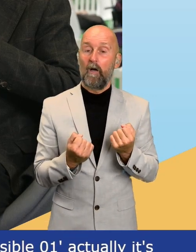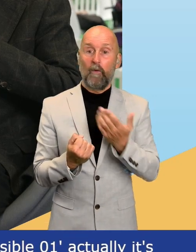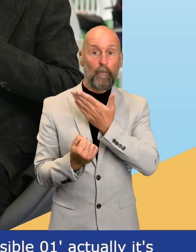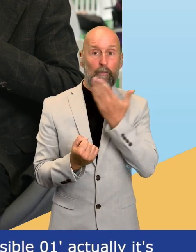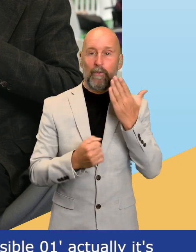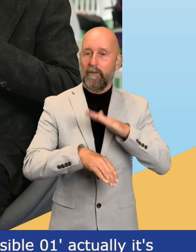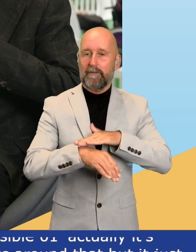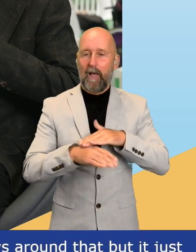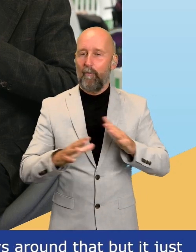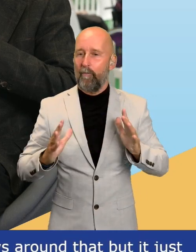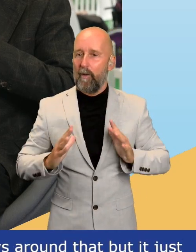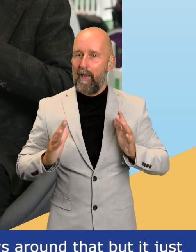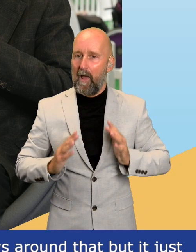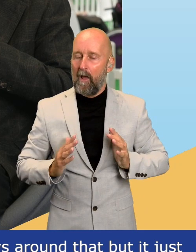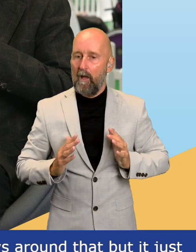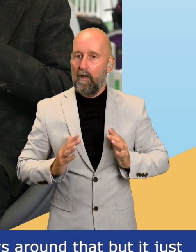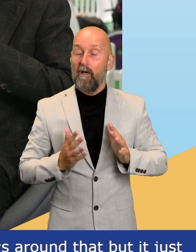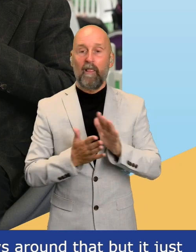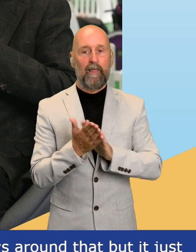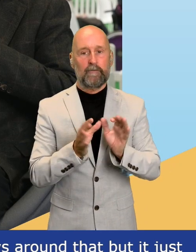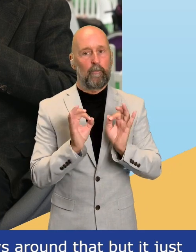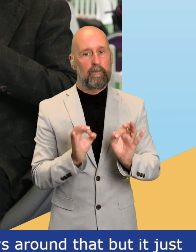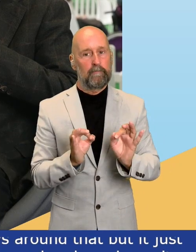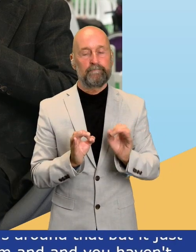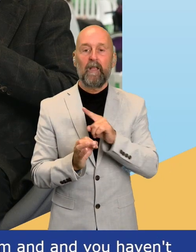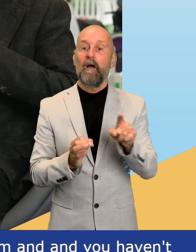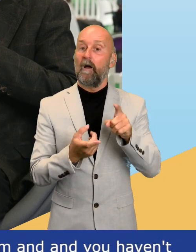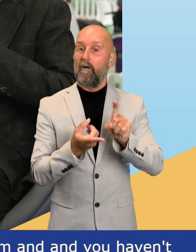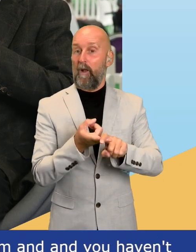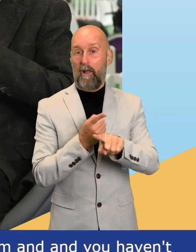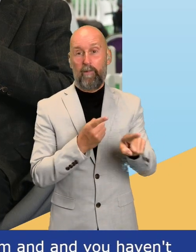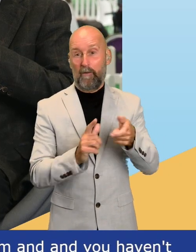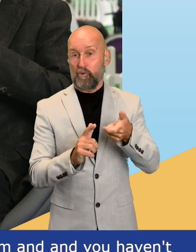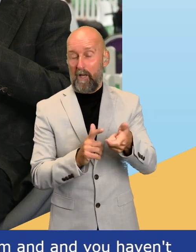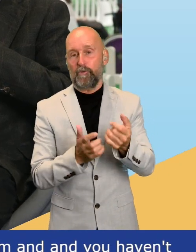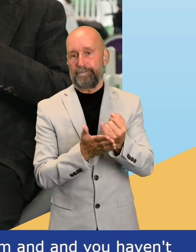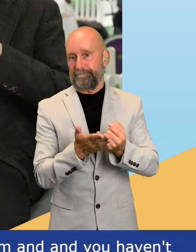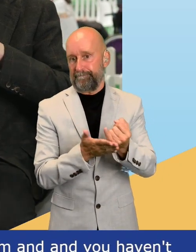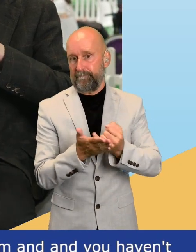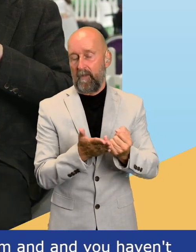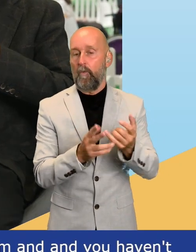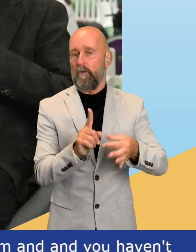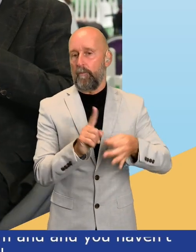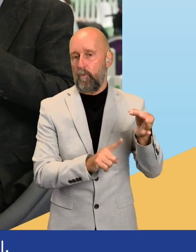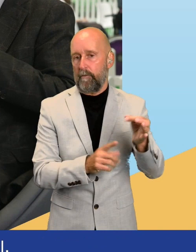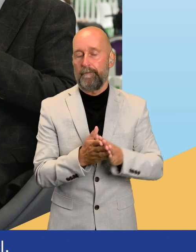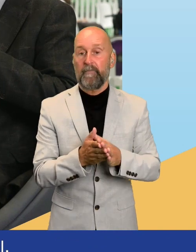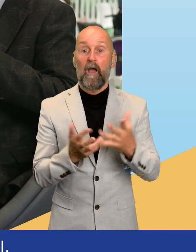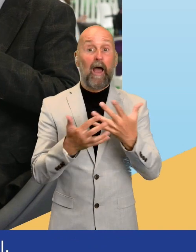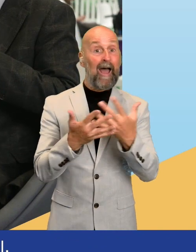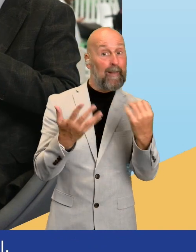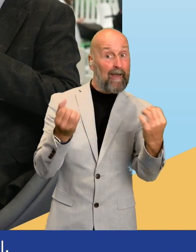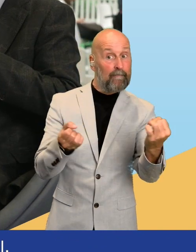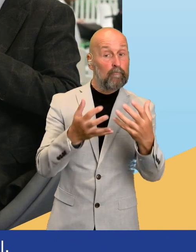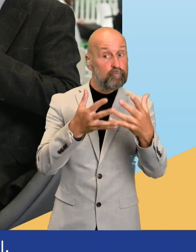to do that preparation. It's not ideal. So I think the reliability of chargers is something that needs to improve. But in terms of the number and availability, it is growing. We're